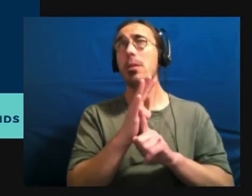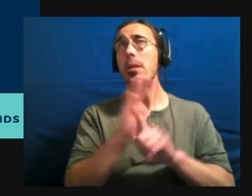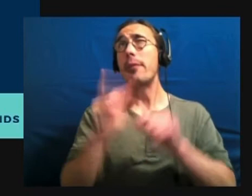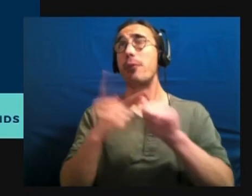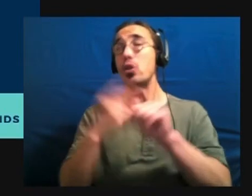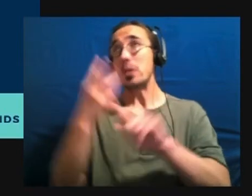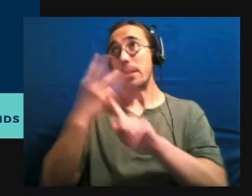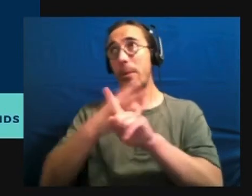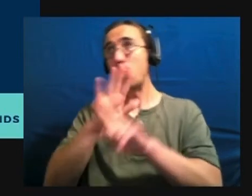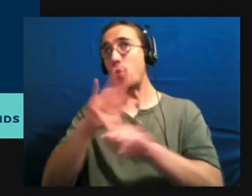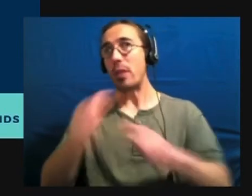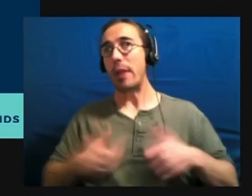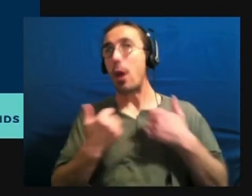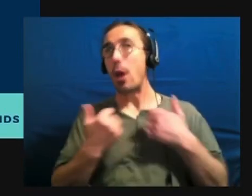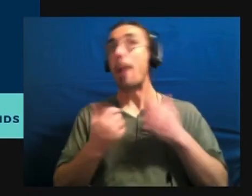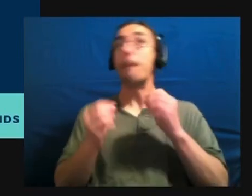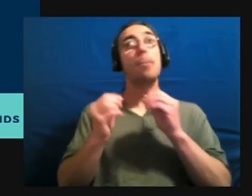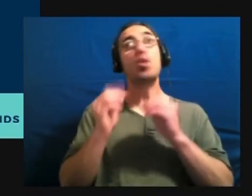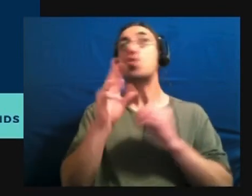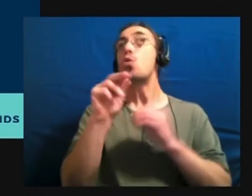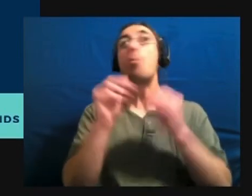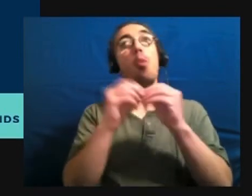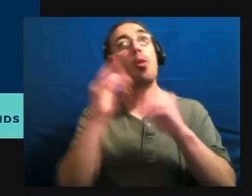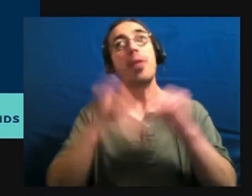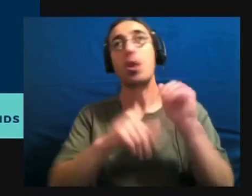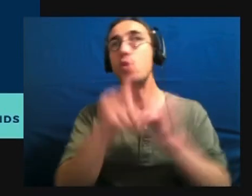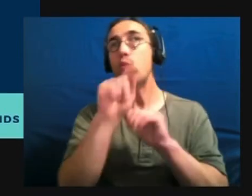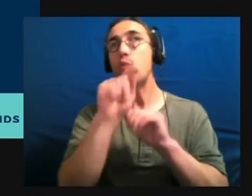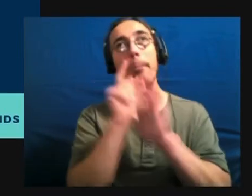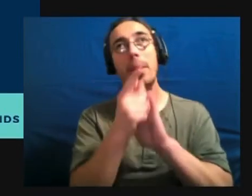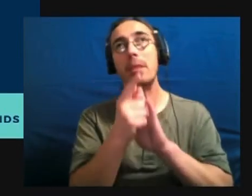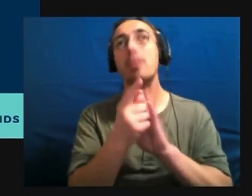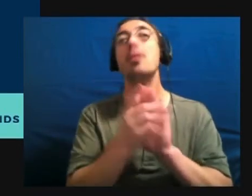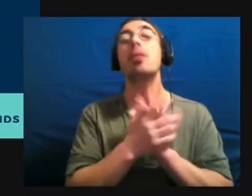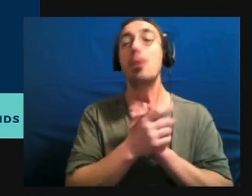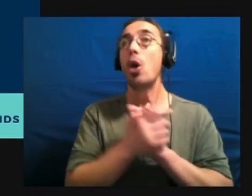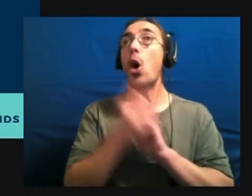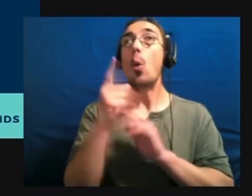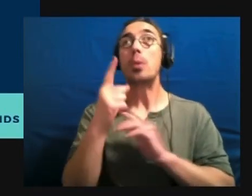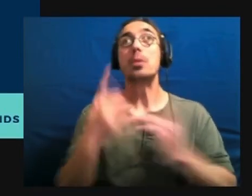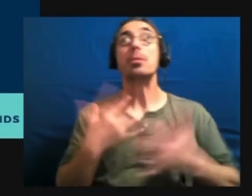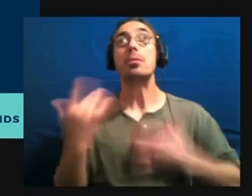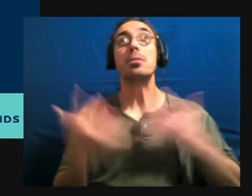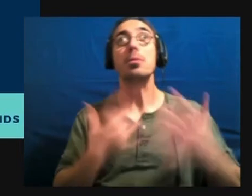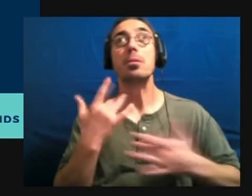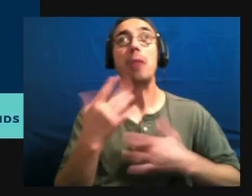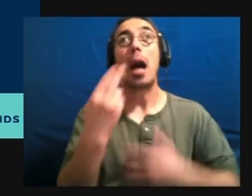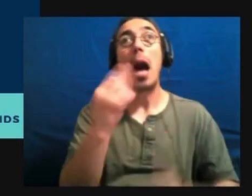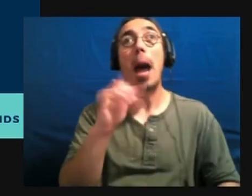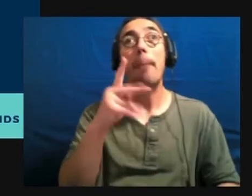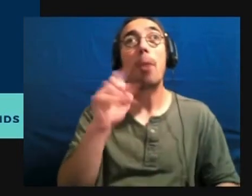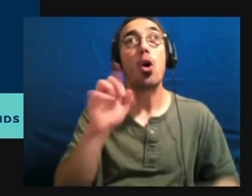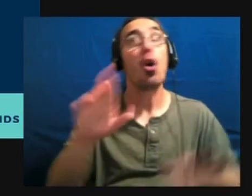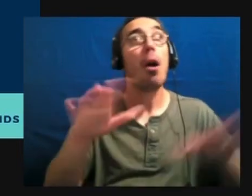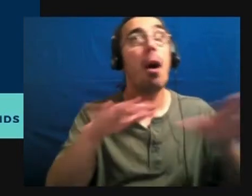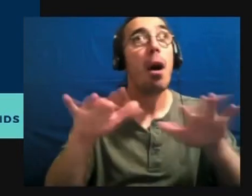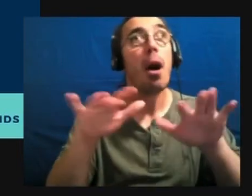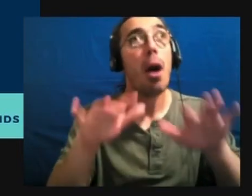at a time. She didn't seem to need it. She was just always hyper. She did not shed a tear until she was like 8 months